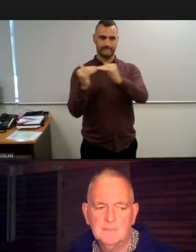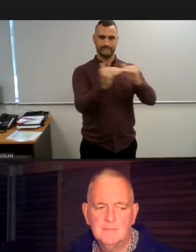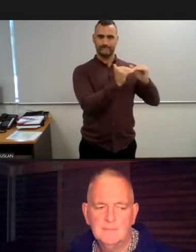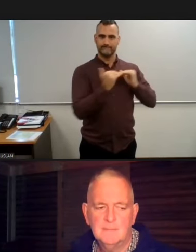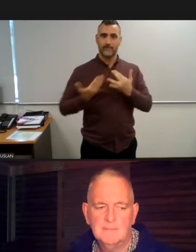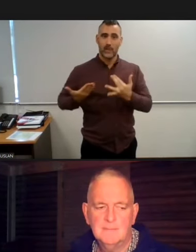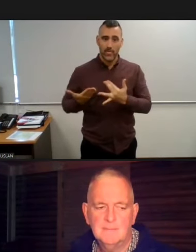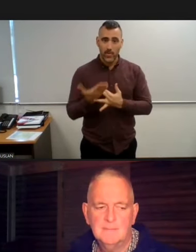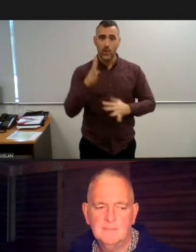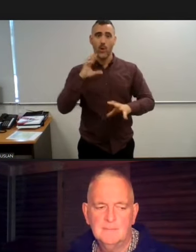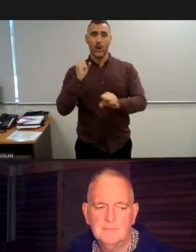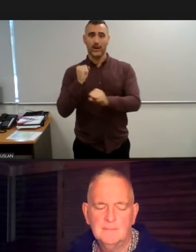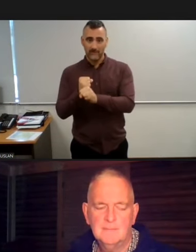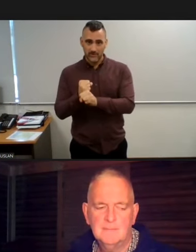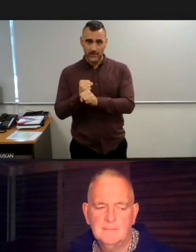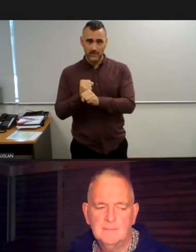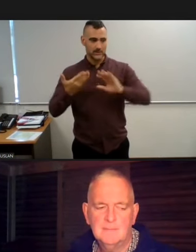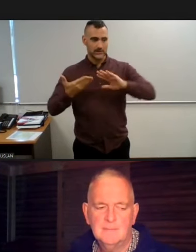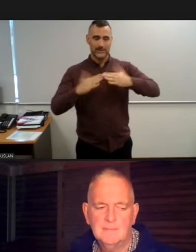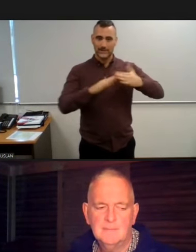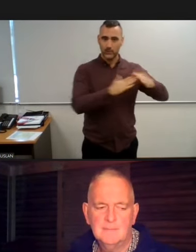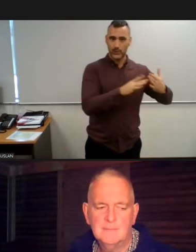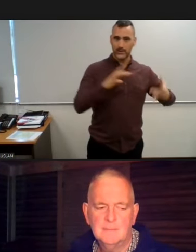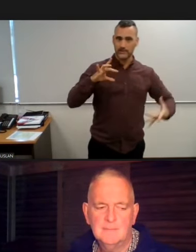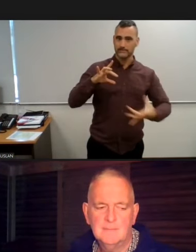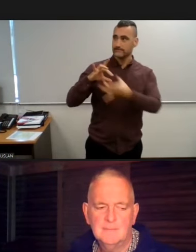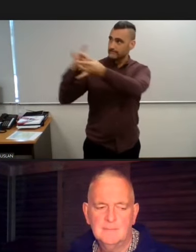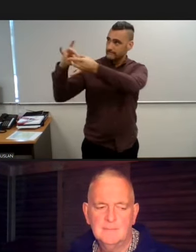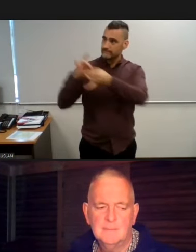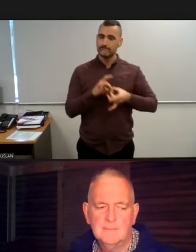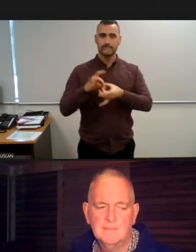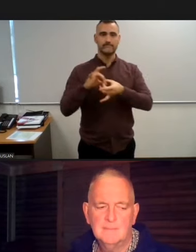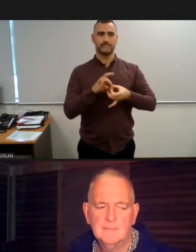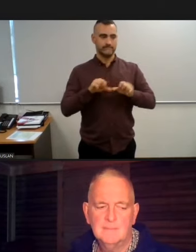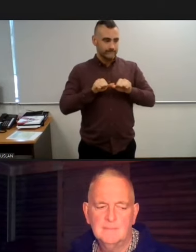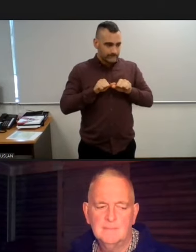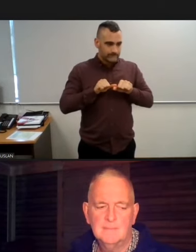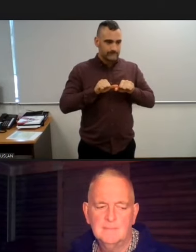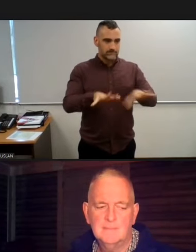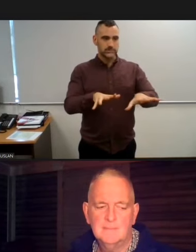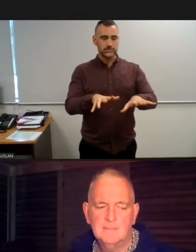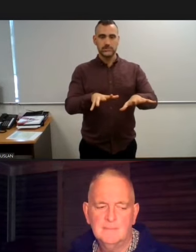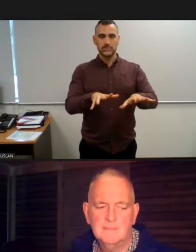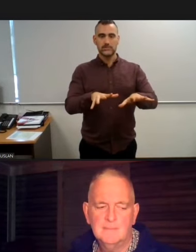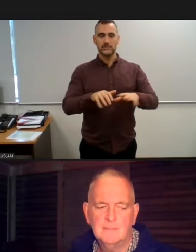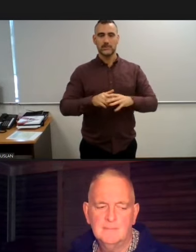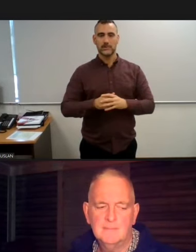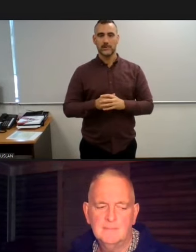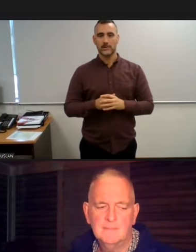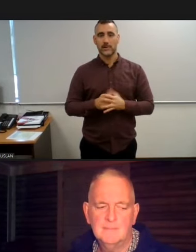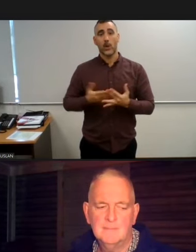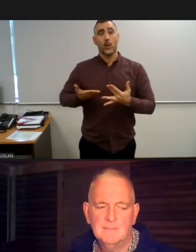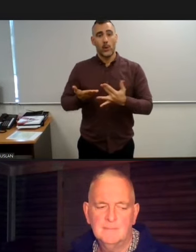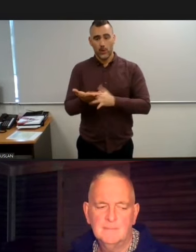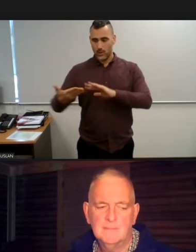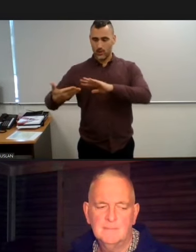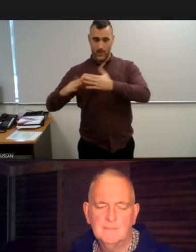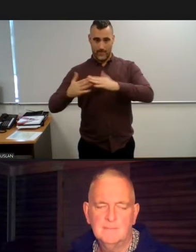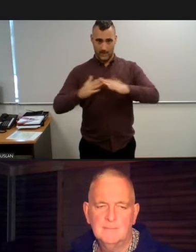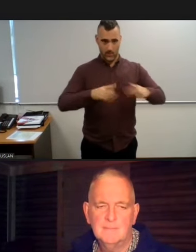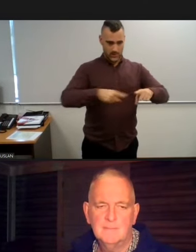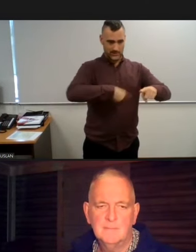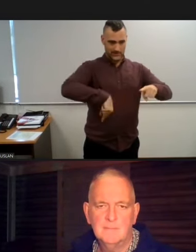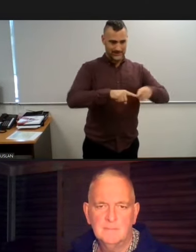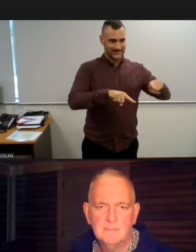across government and other sectors, across government and the broader community, within the community sector. And